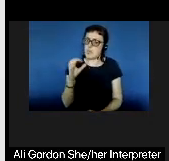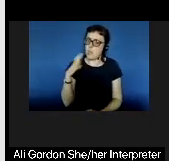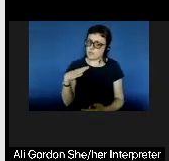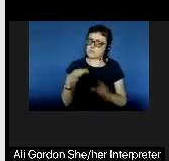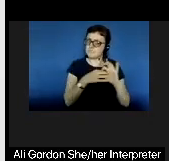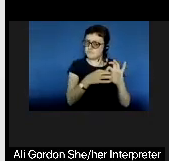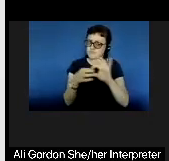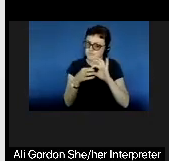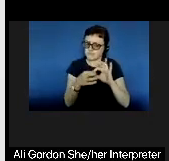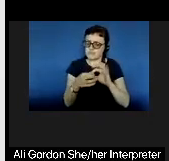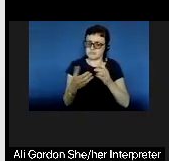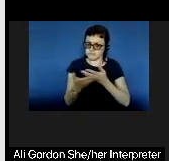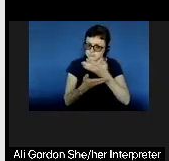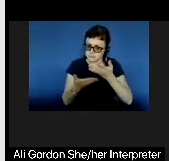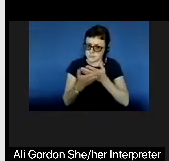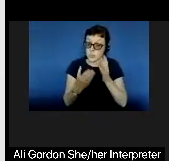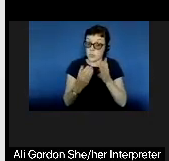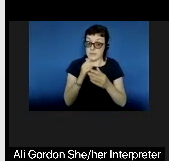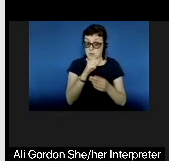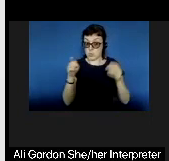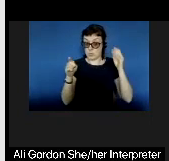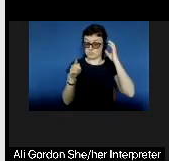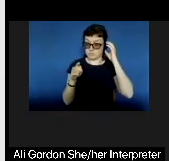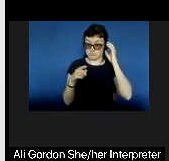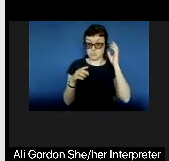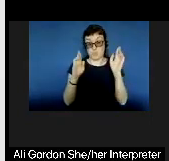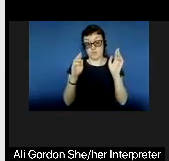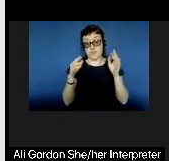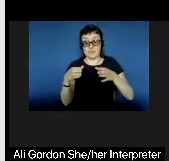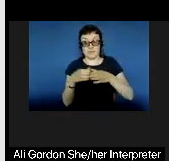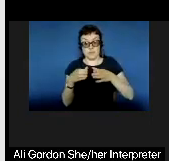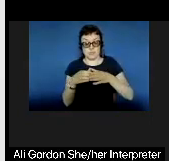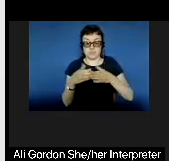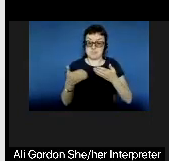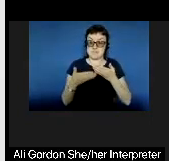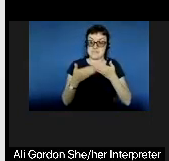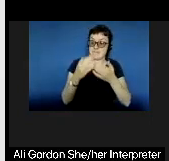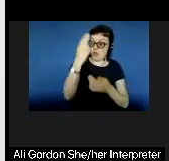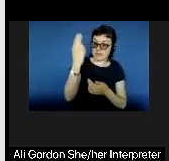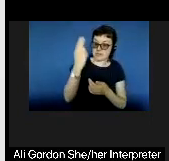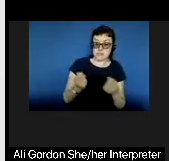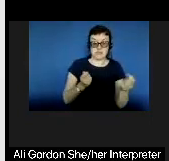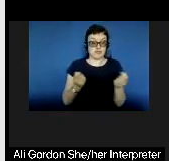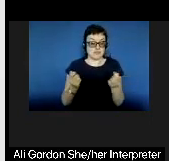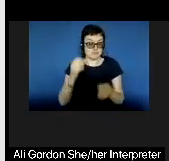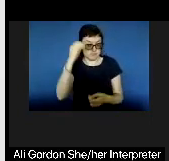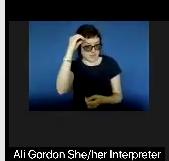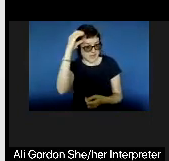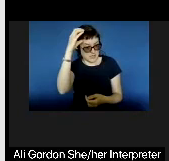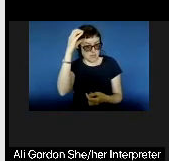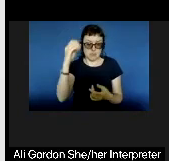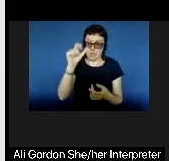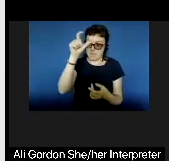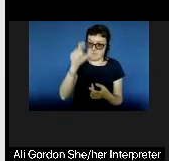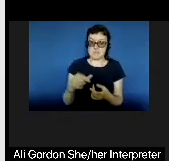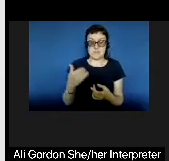all. And we're hoping this group will be an opportunity for artists, curators, academics, people with lived